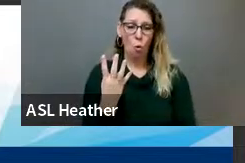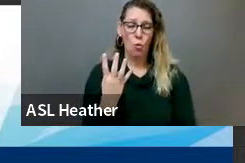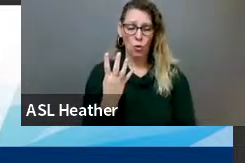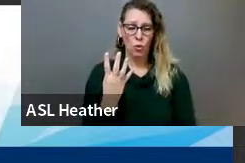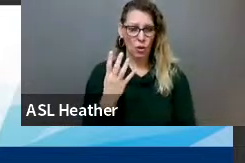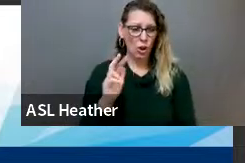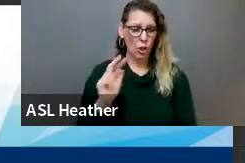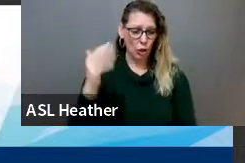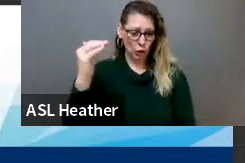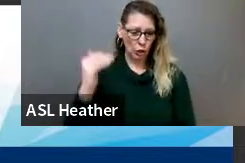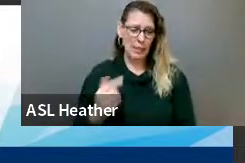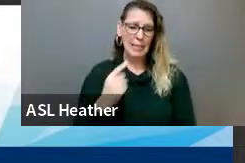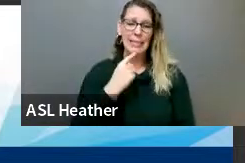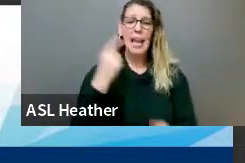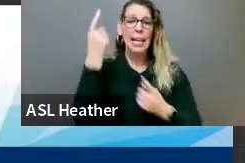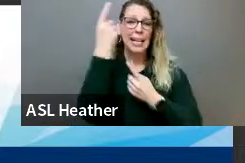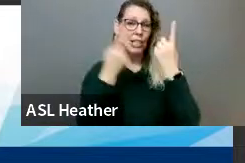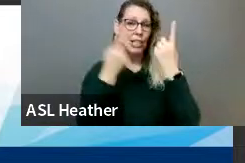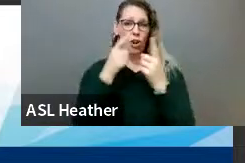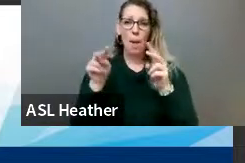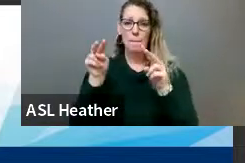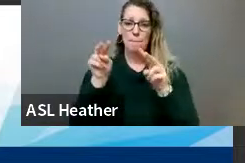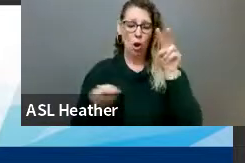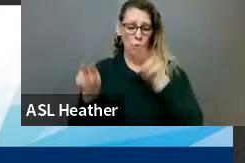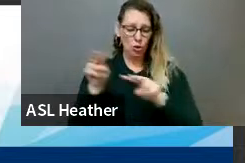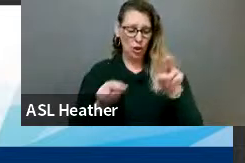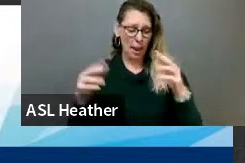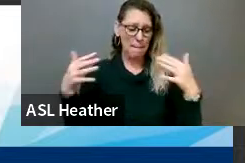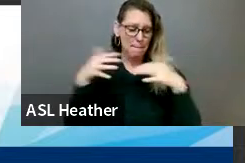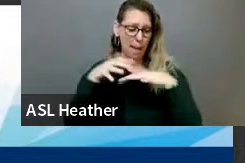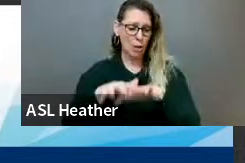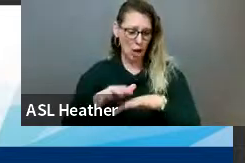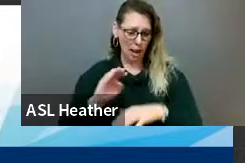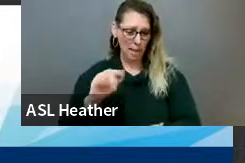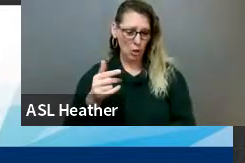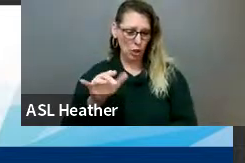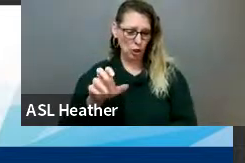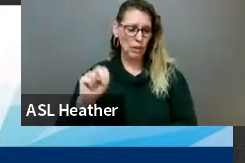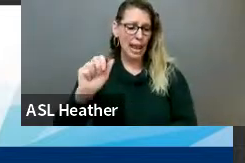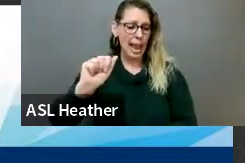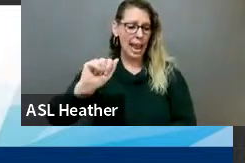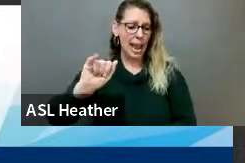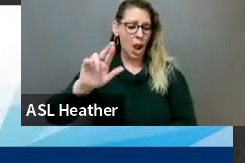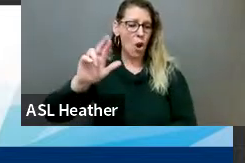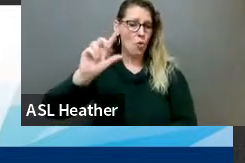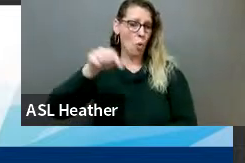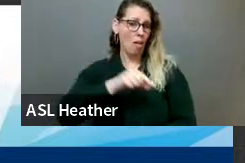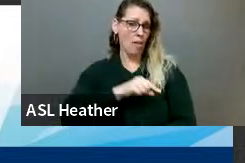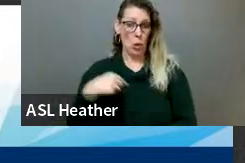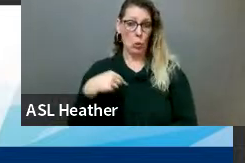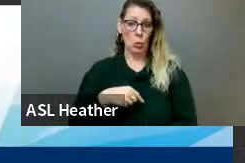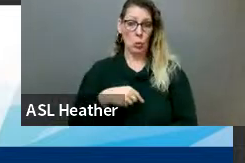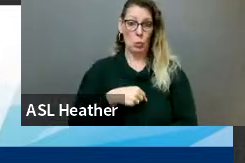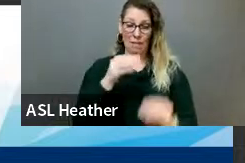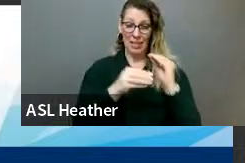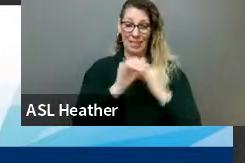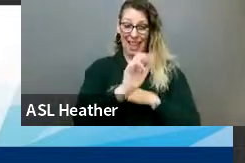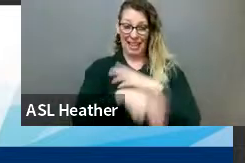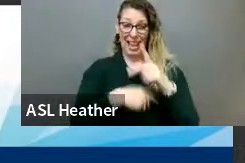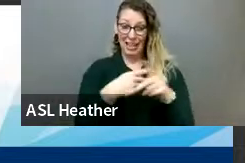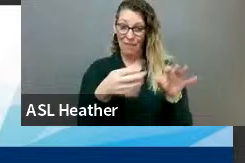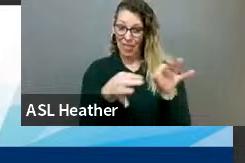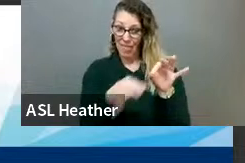it says, consider monitoring for noise, vibration, and air quality. Are we correcting that type of language? Because isn't that